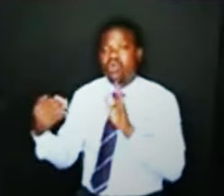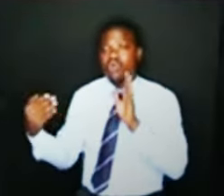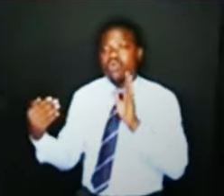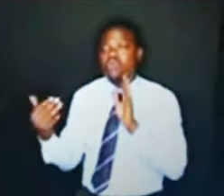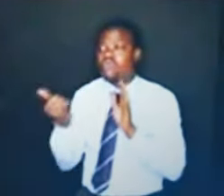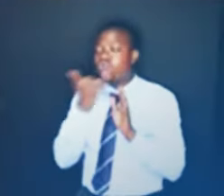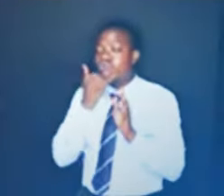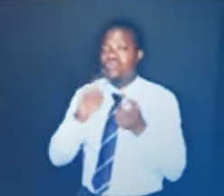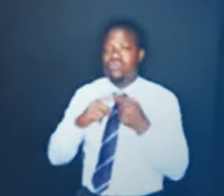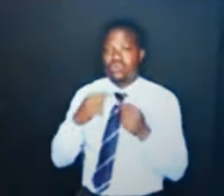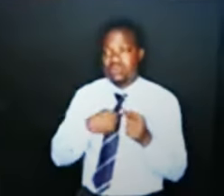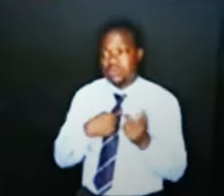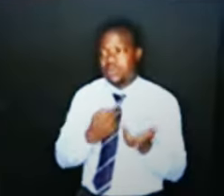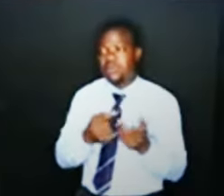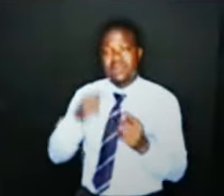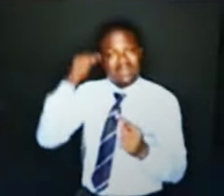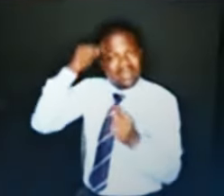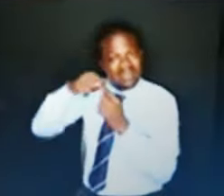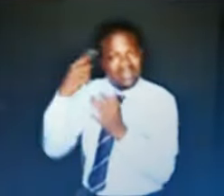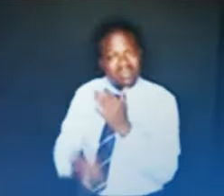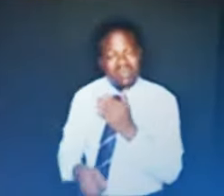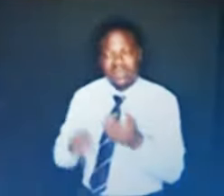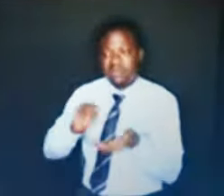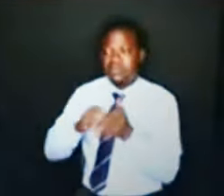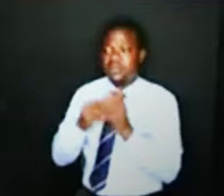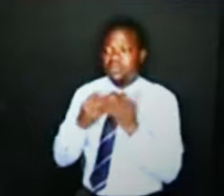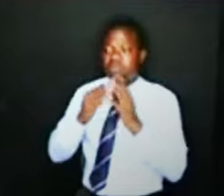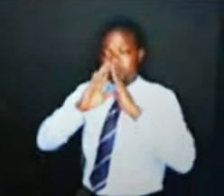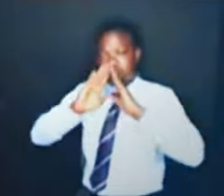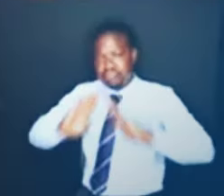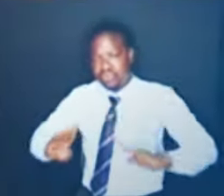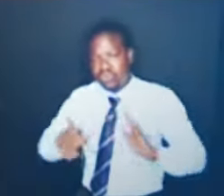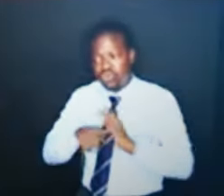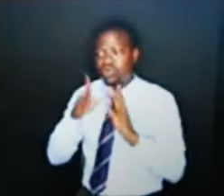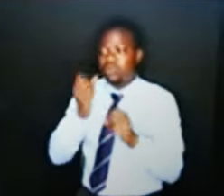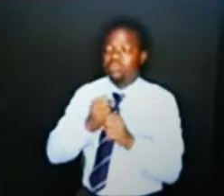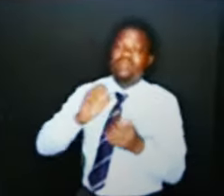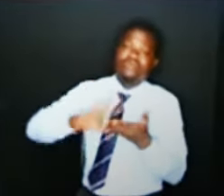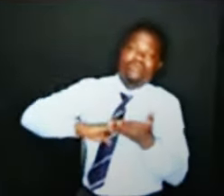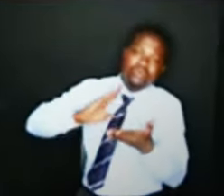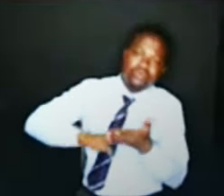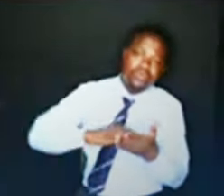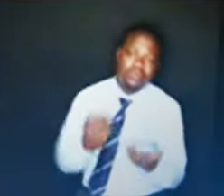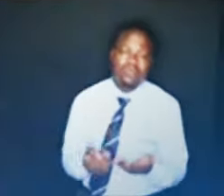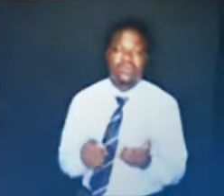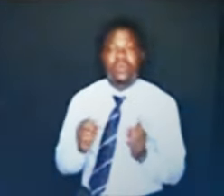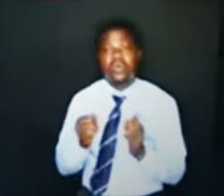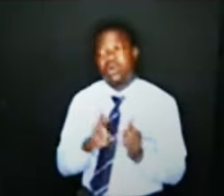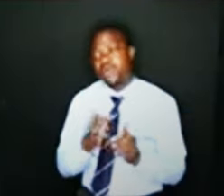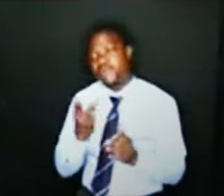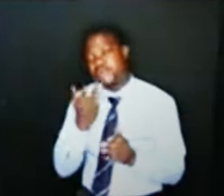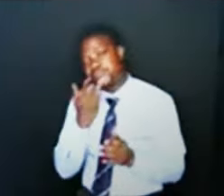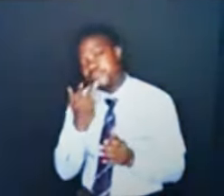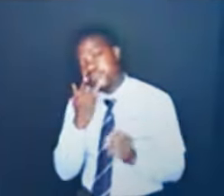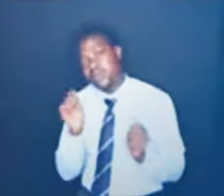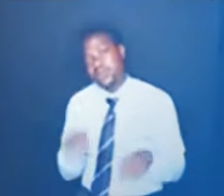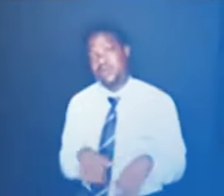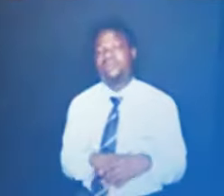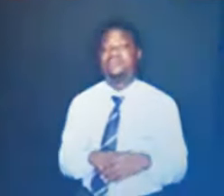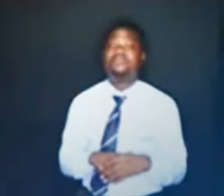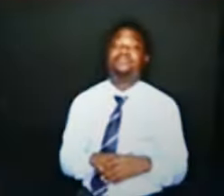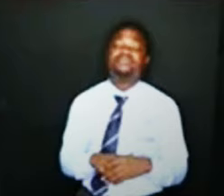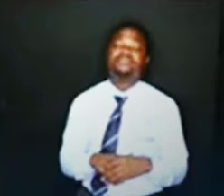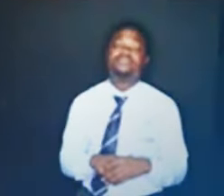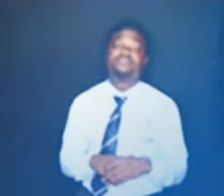the intention of making peace or receiving forgiveness and favor. And I empo ohwie